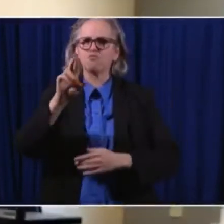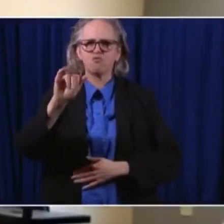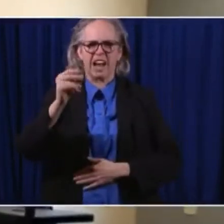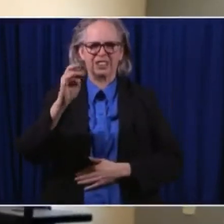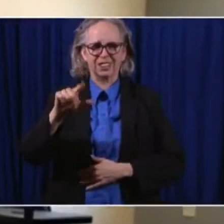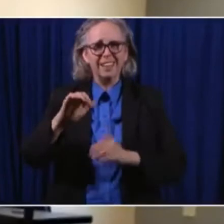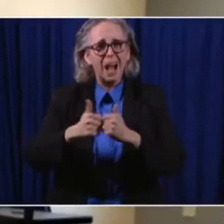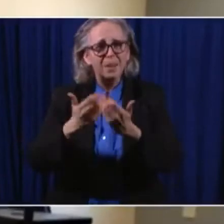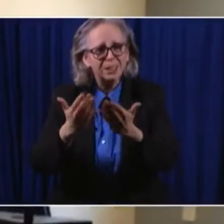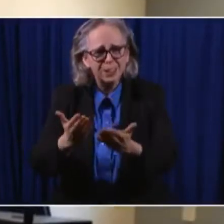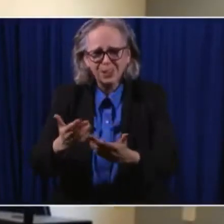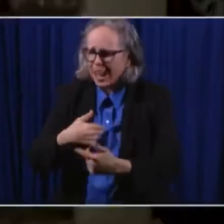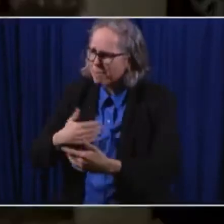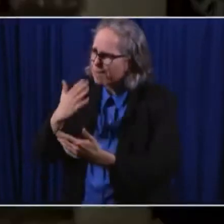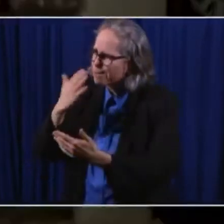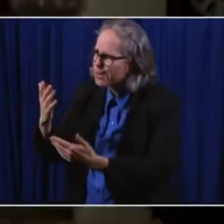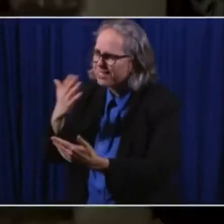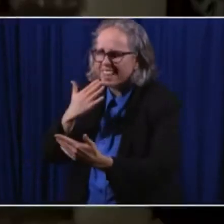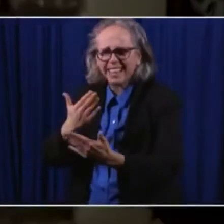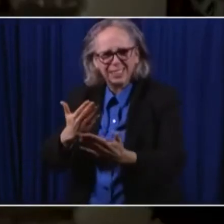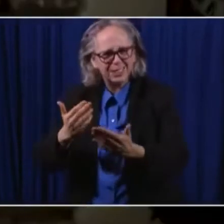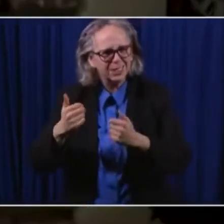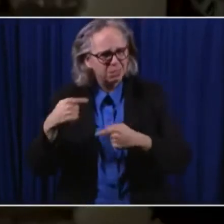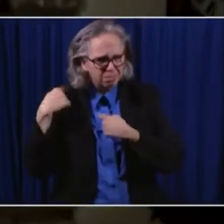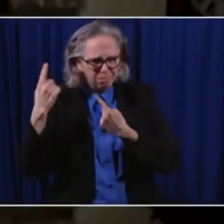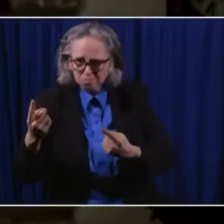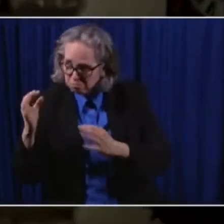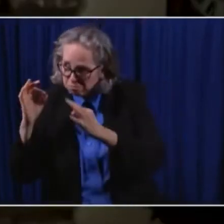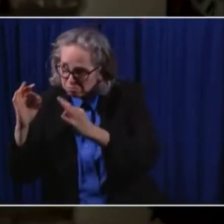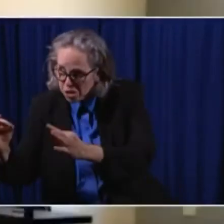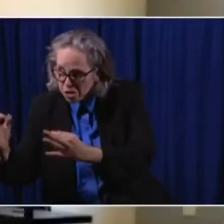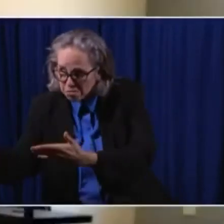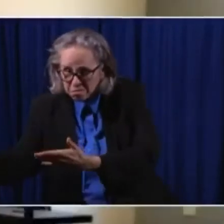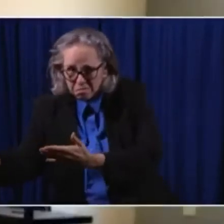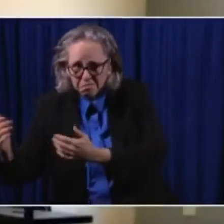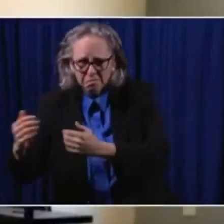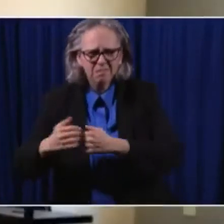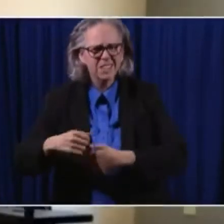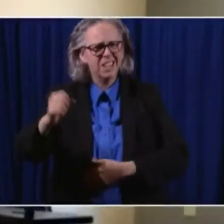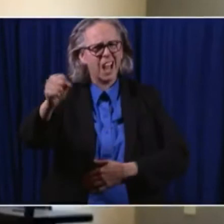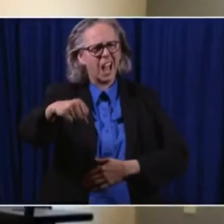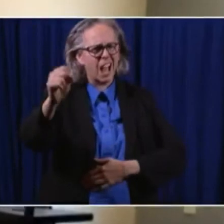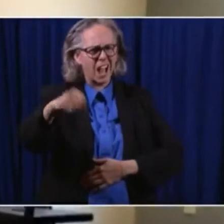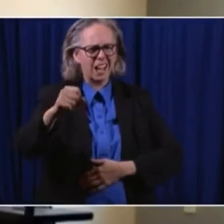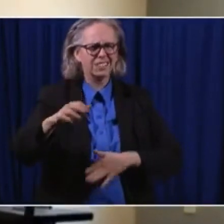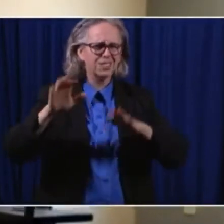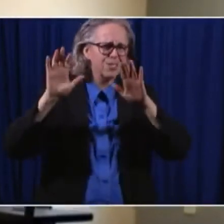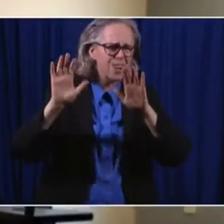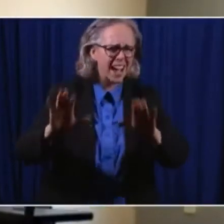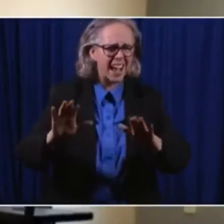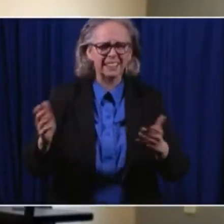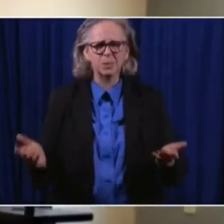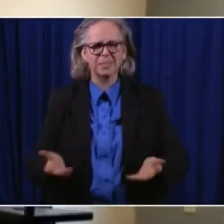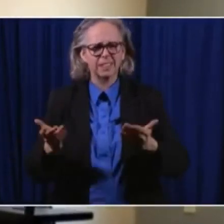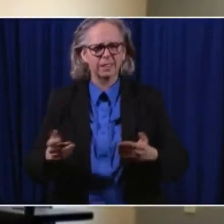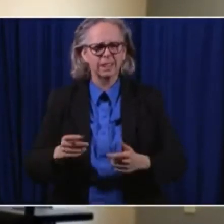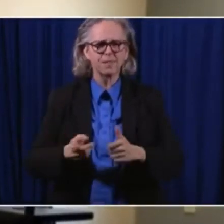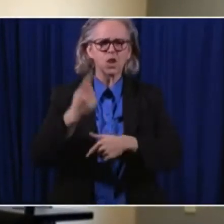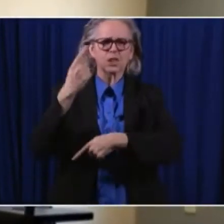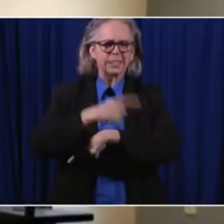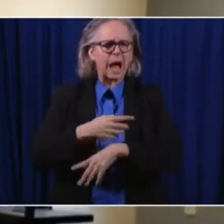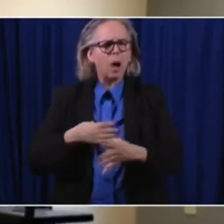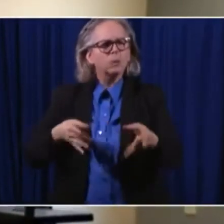you? How's today been going? It was really great to be here today. We had a very smooth first day. The facility was great for